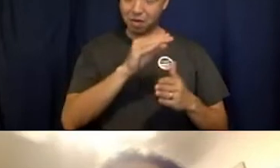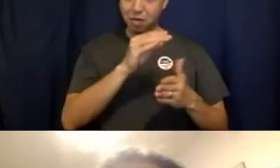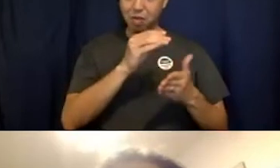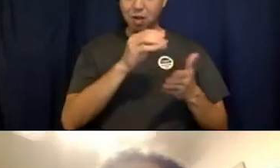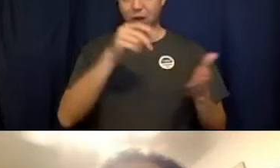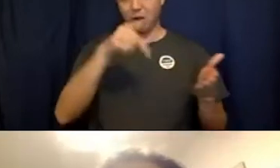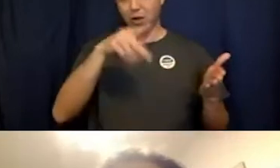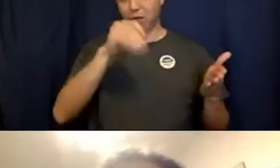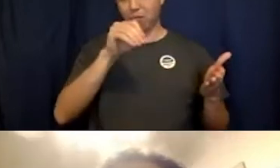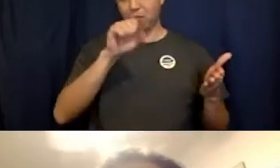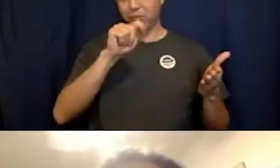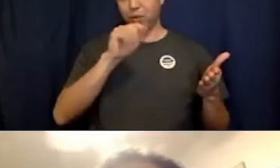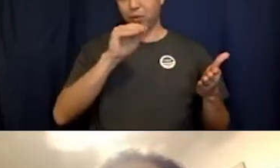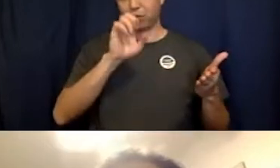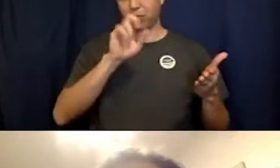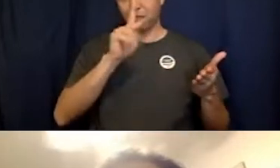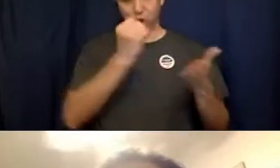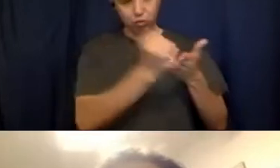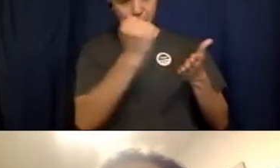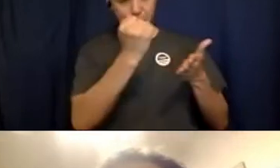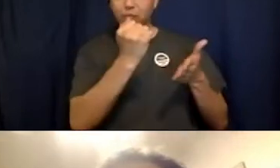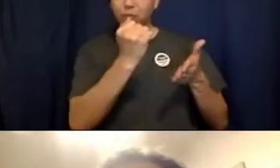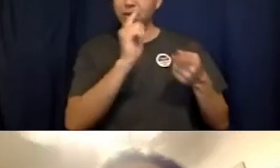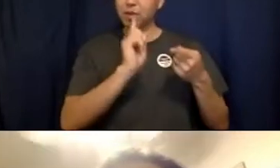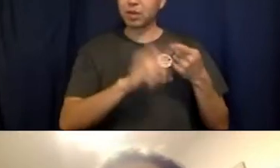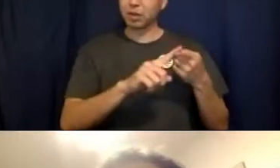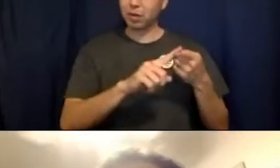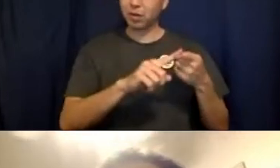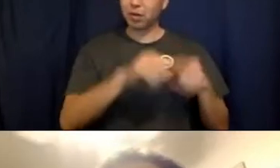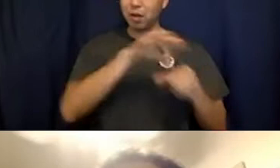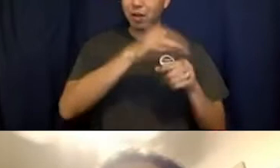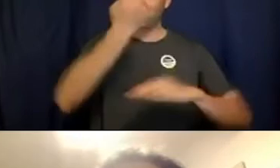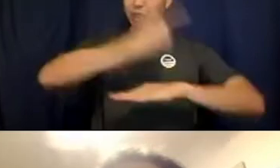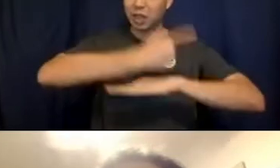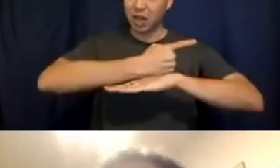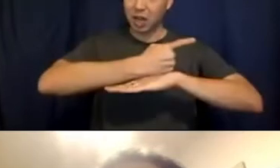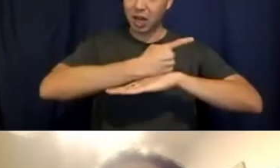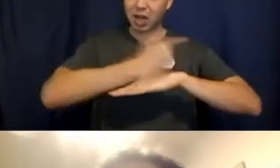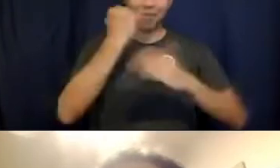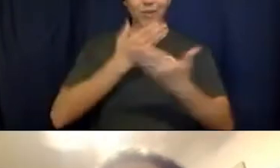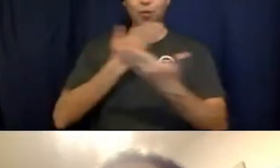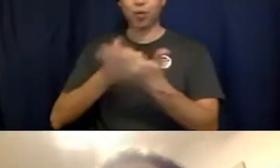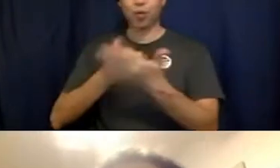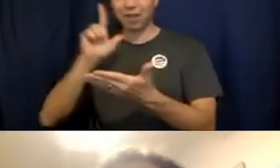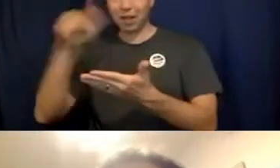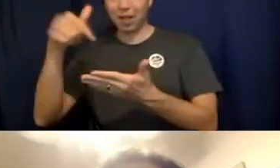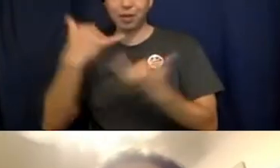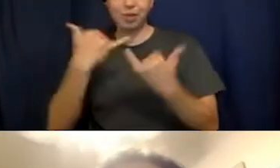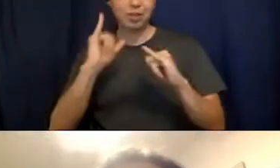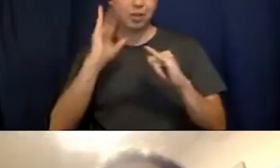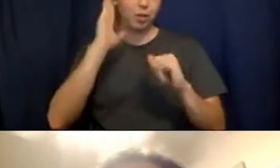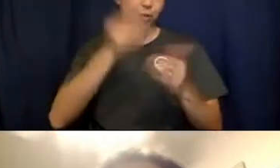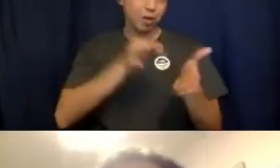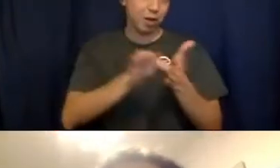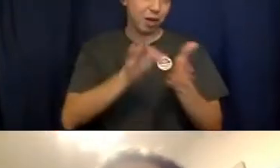It was great. It's fun. It's always challenging to be creative and get outside outside of our comfort zone.